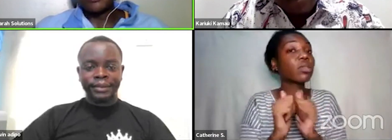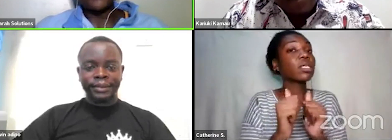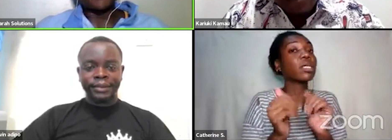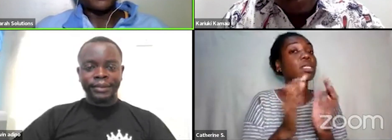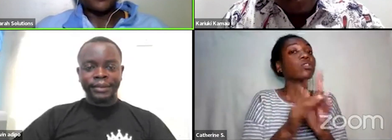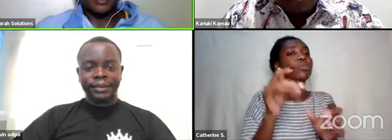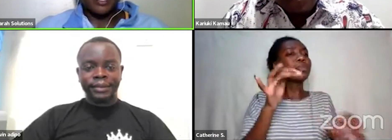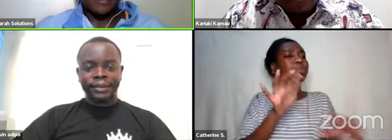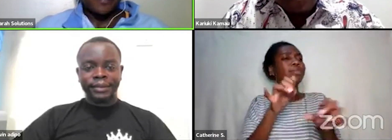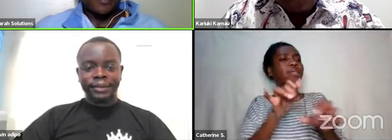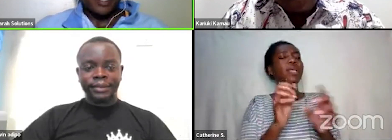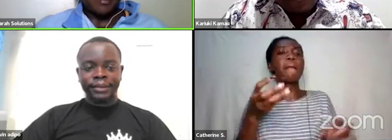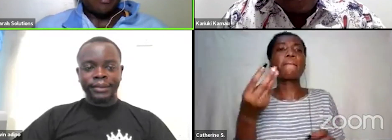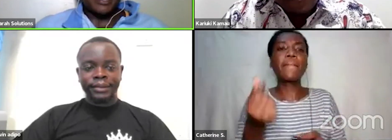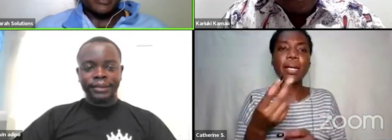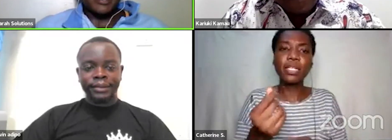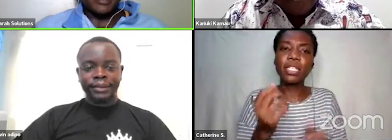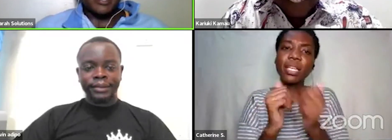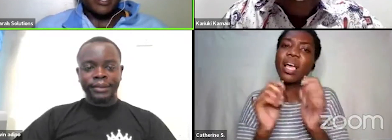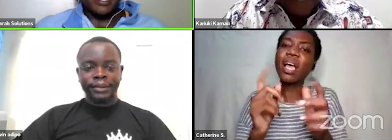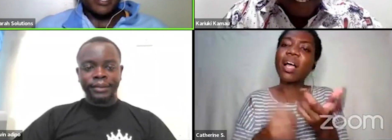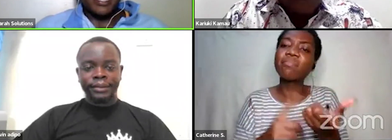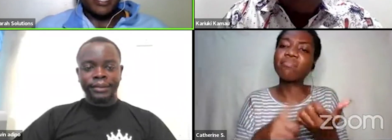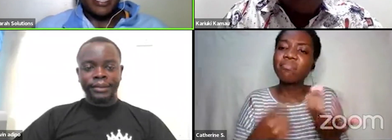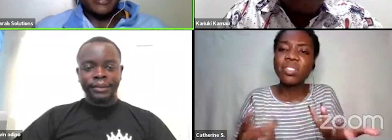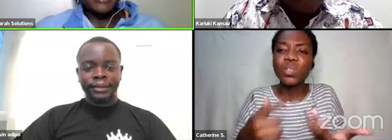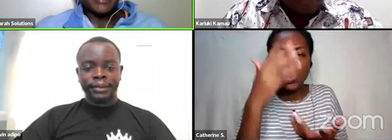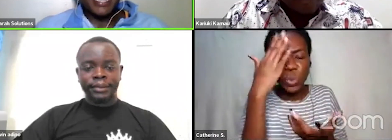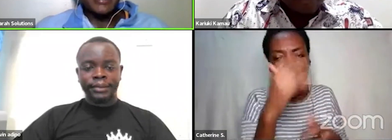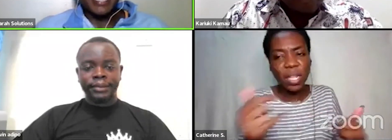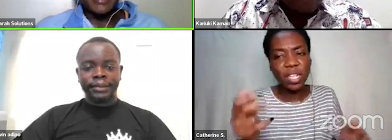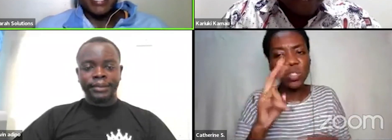You know, it's probably 2 months only. But